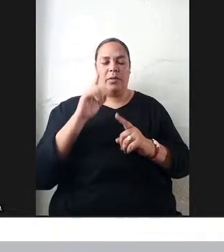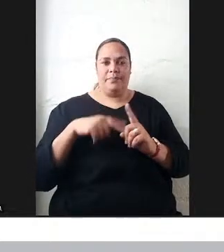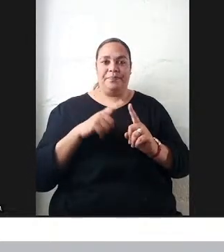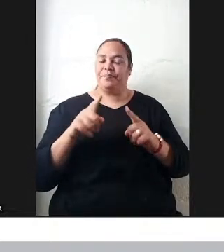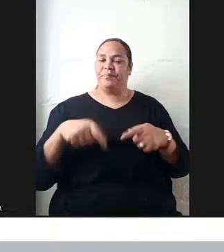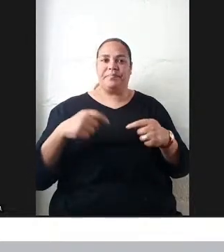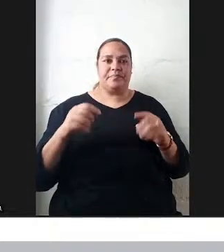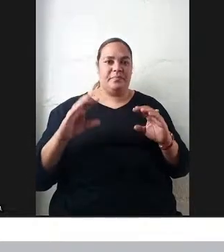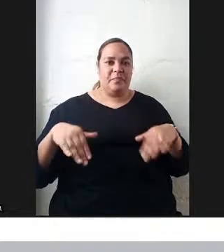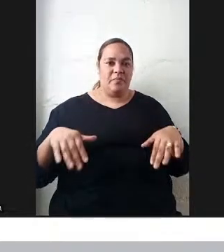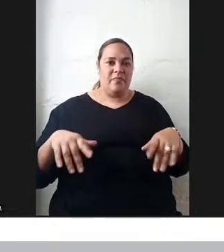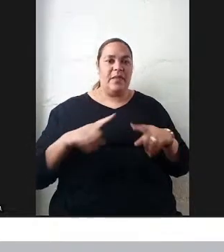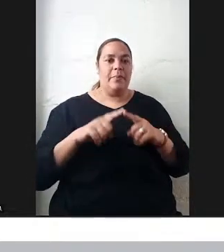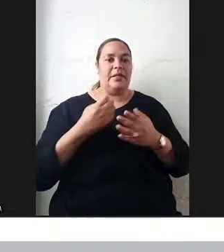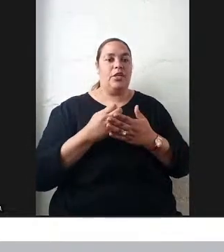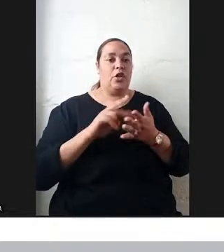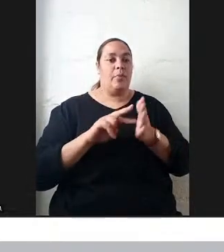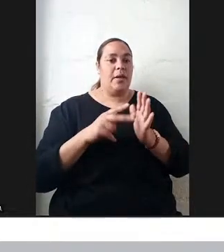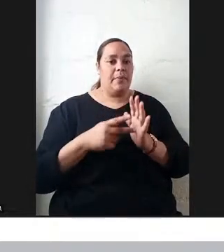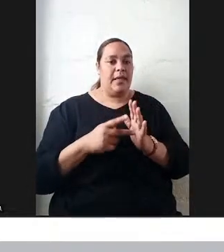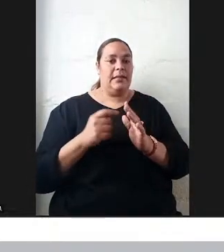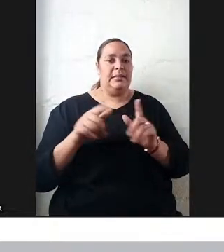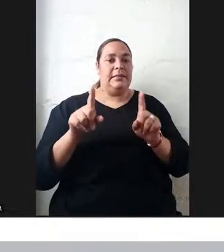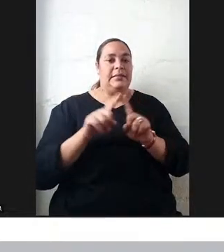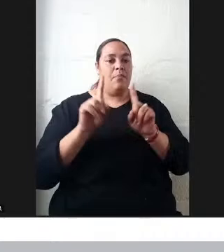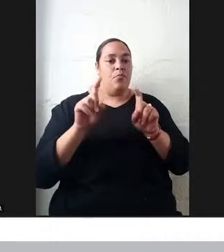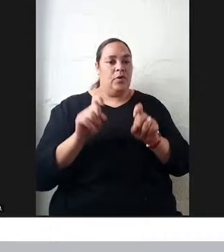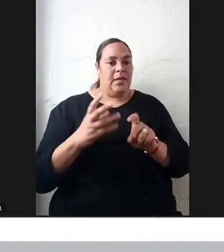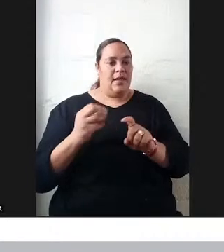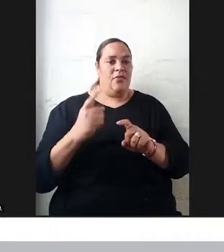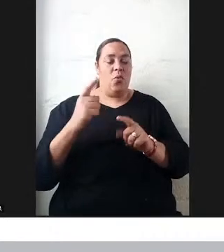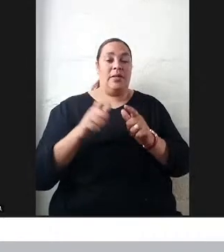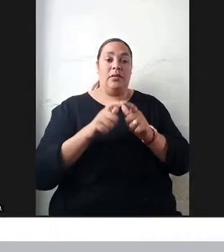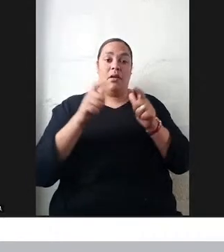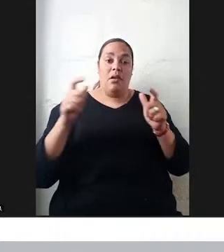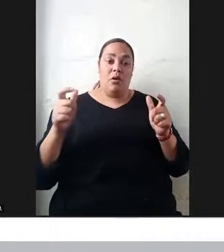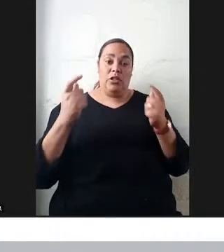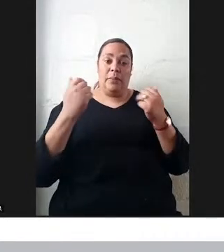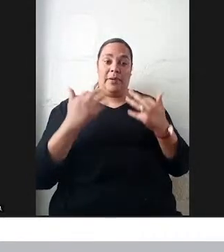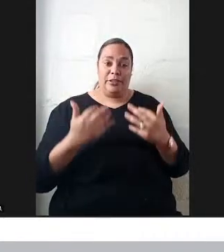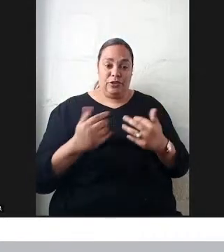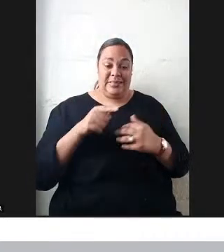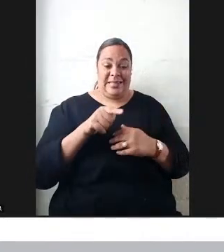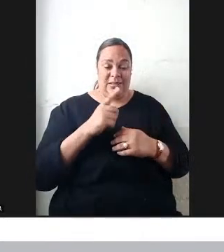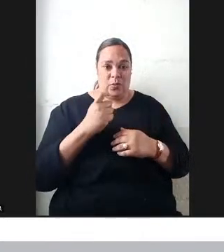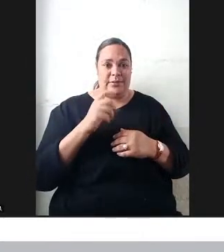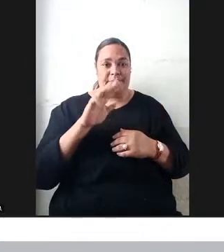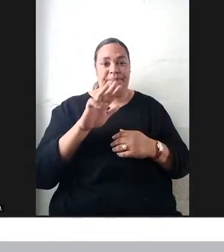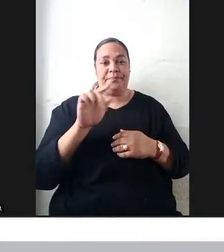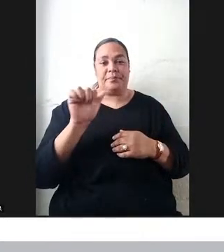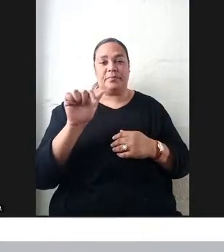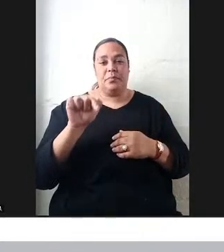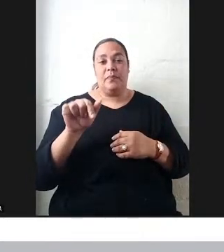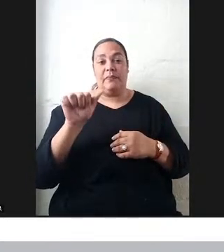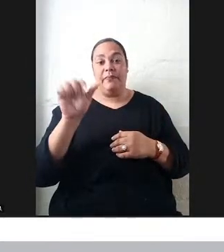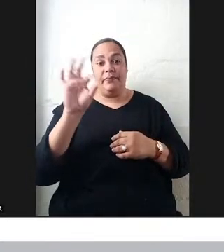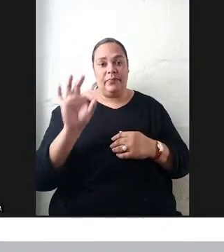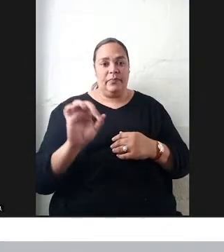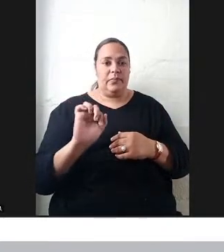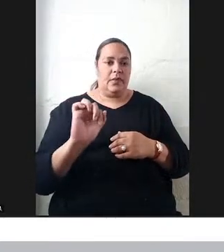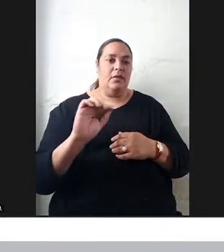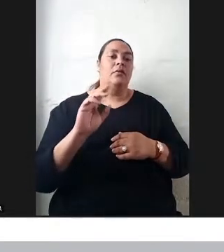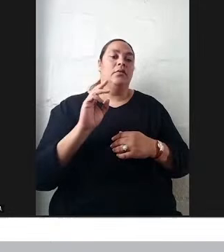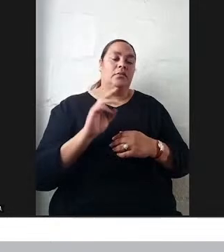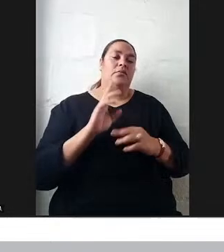Was in economic planning, similar principles, one of our largest budgets. So the 96.6% would then reflect